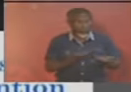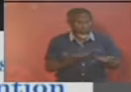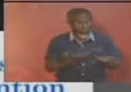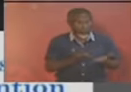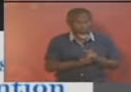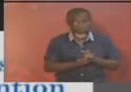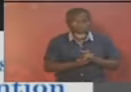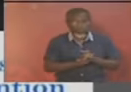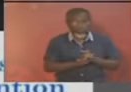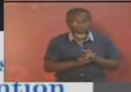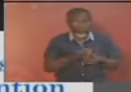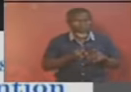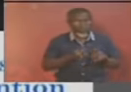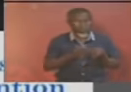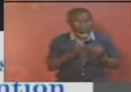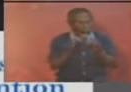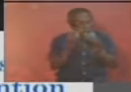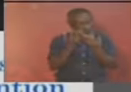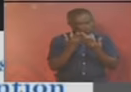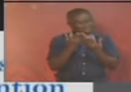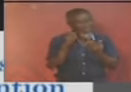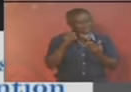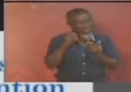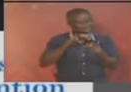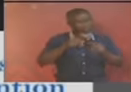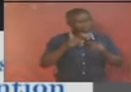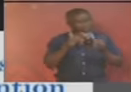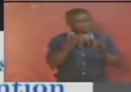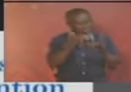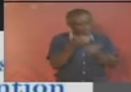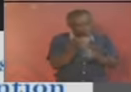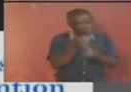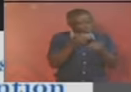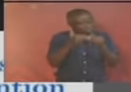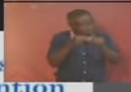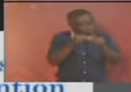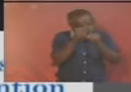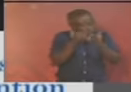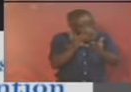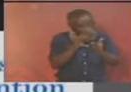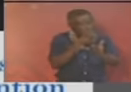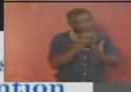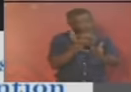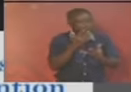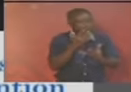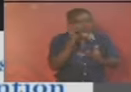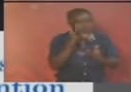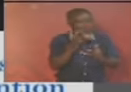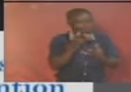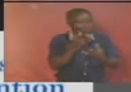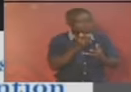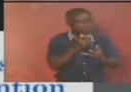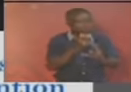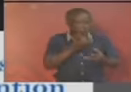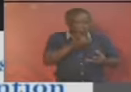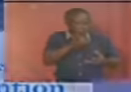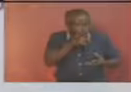we get more information about transmission, and we are able to be able to prove